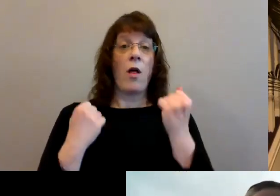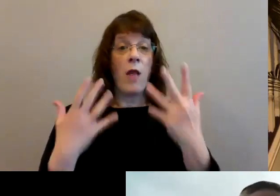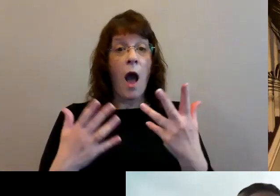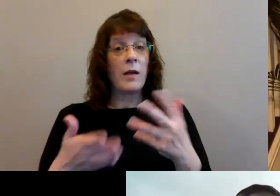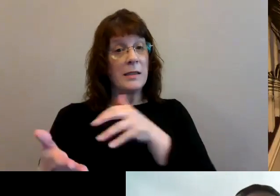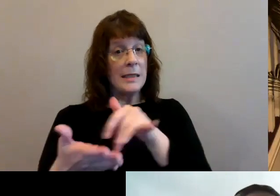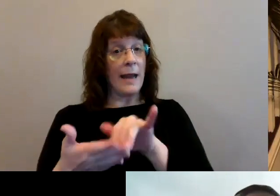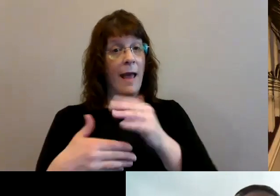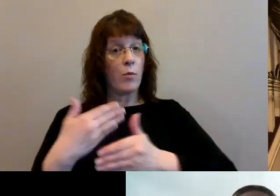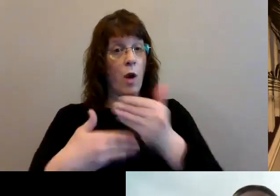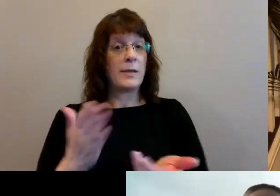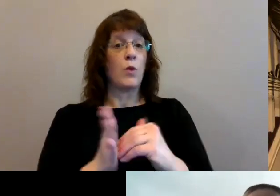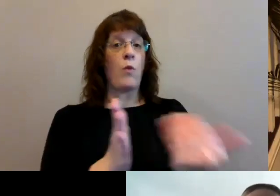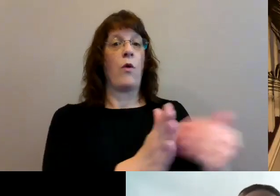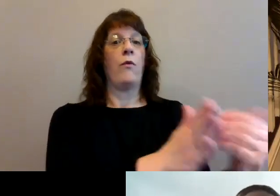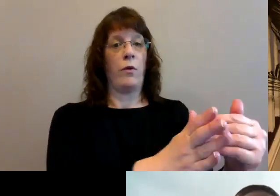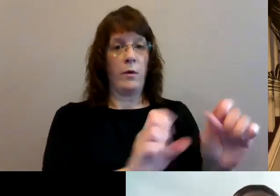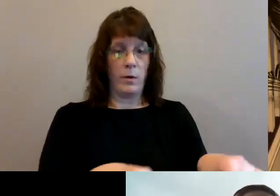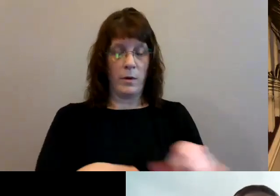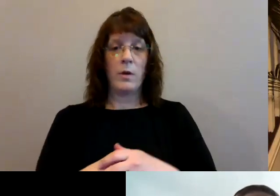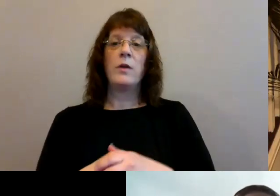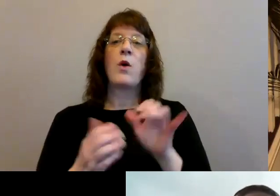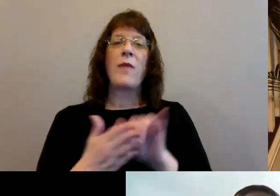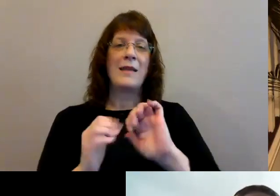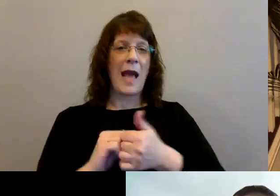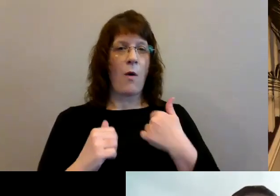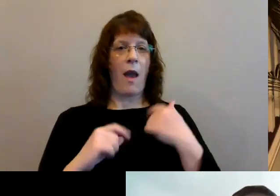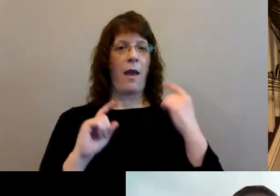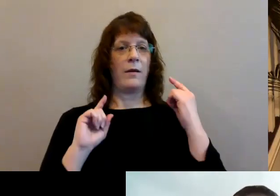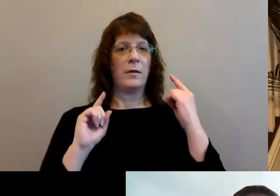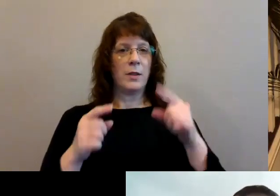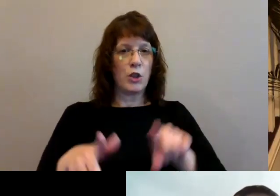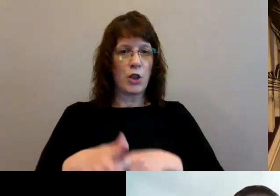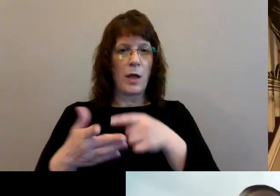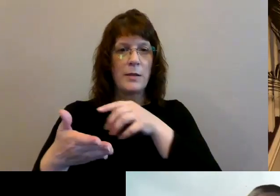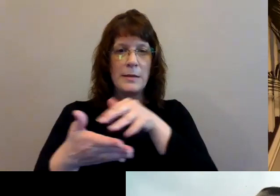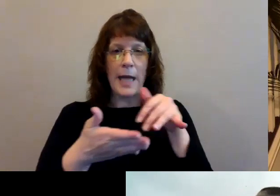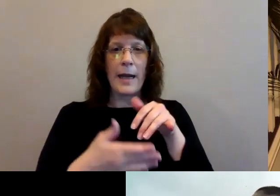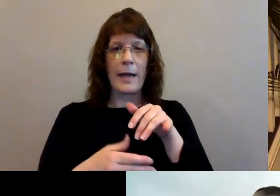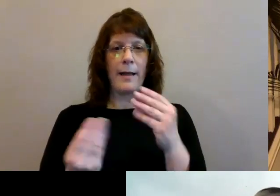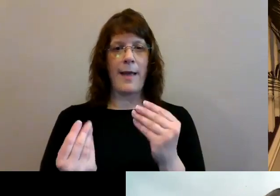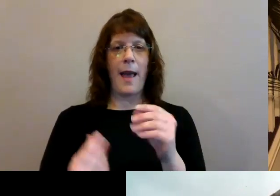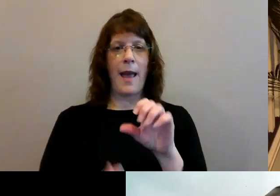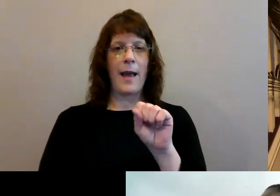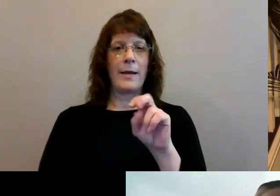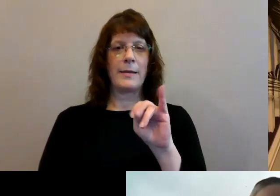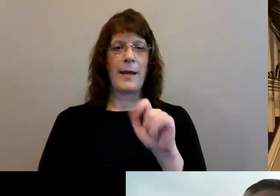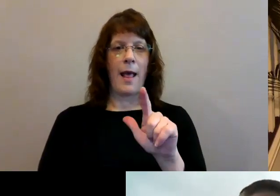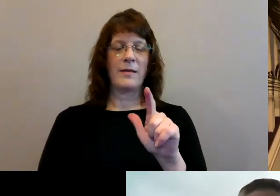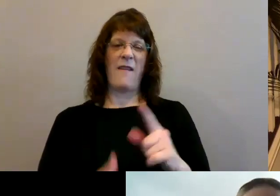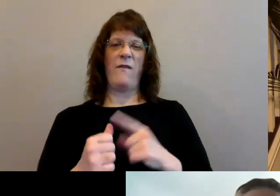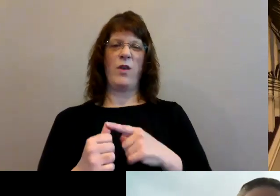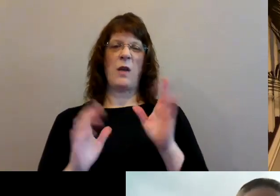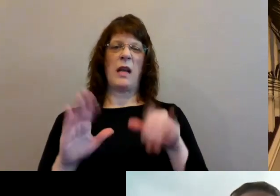again. So that's how I kind of went and like started studying the land snails. Now I actually like them. Like at first I was like, hey,